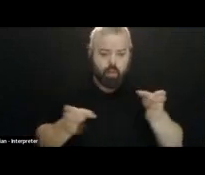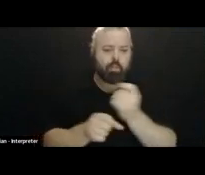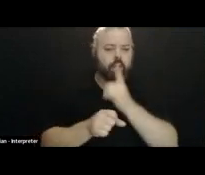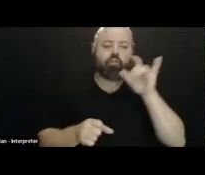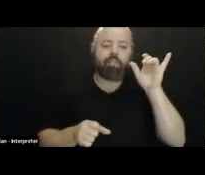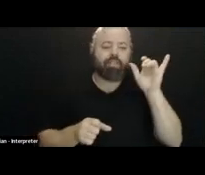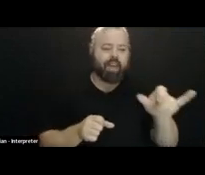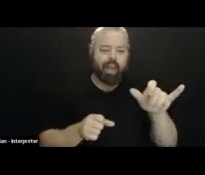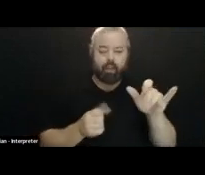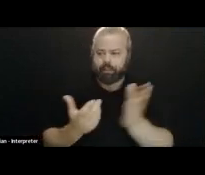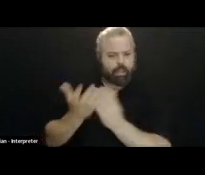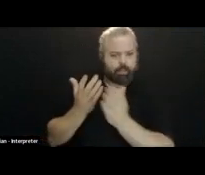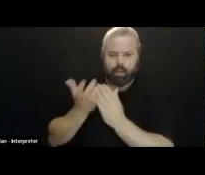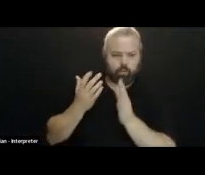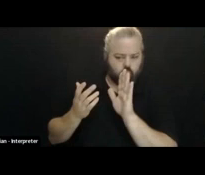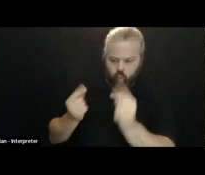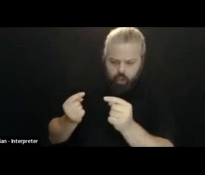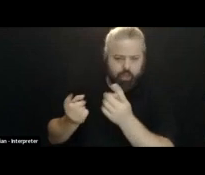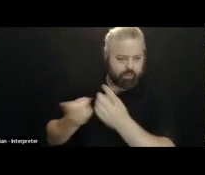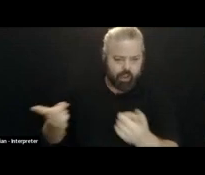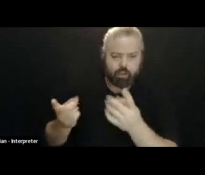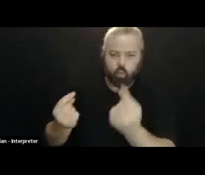that's using any sort of reading tool.